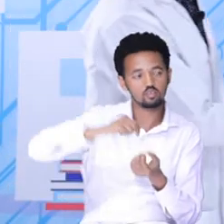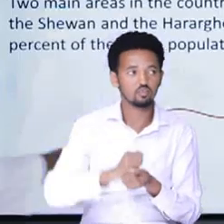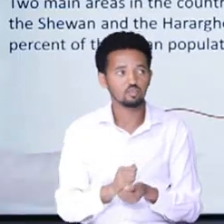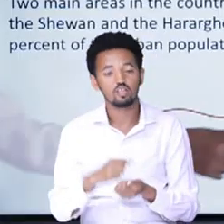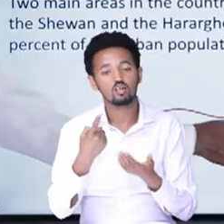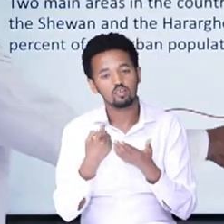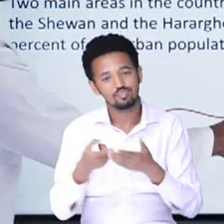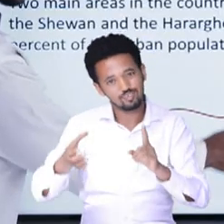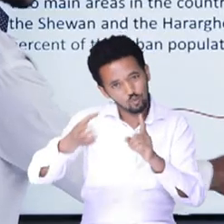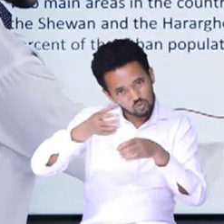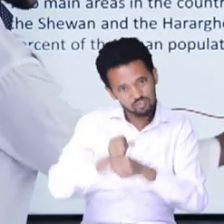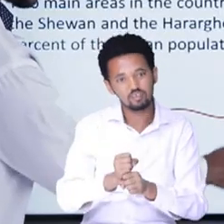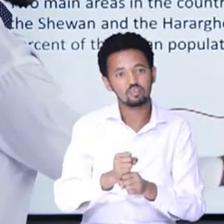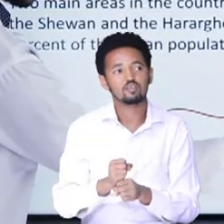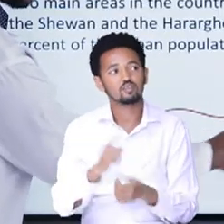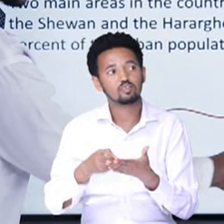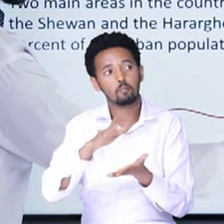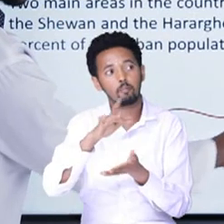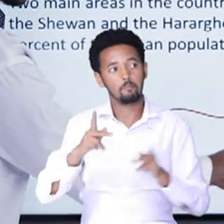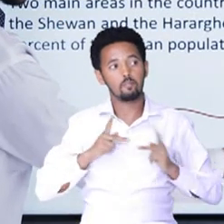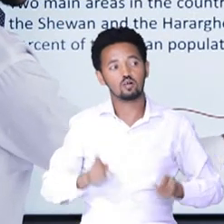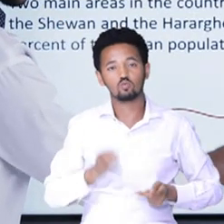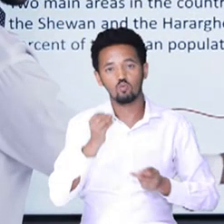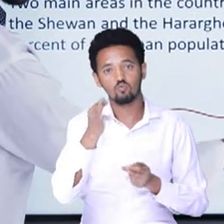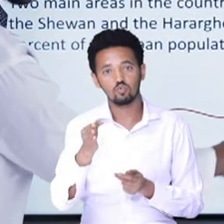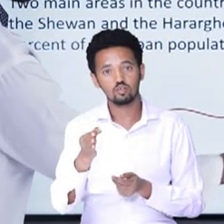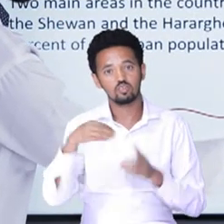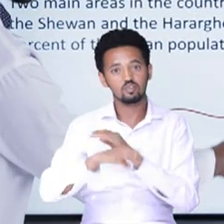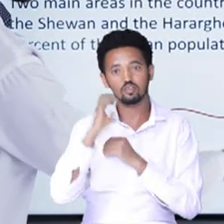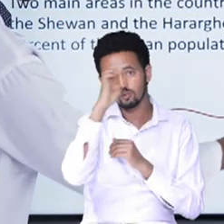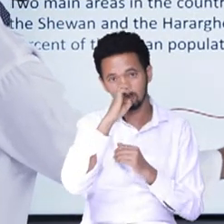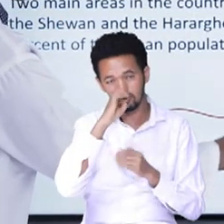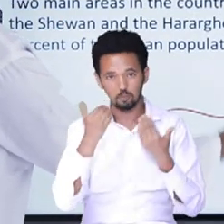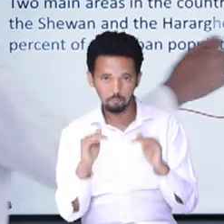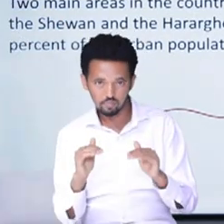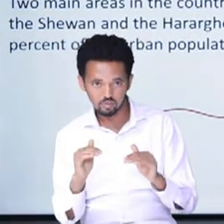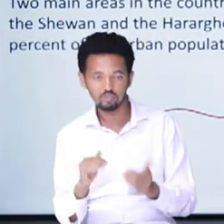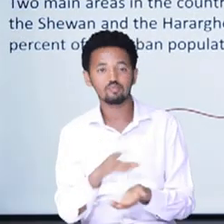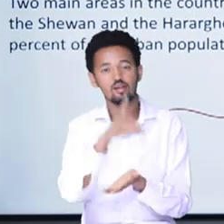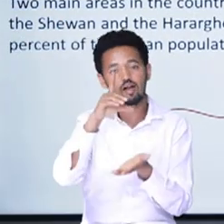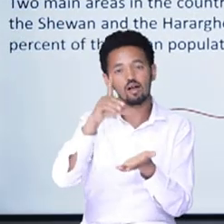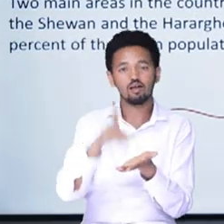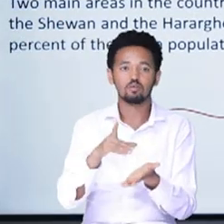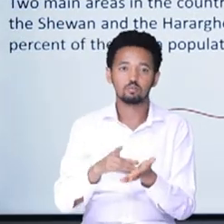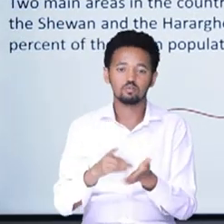In this context, the central parts of Ethiopia must be growing to the urban region.